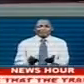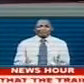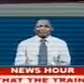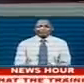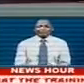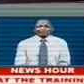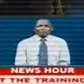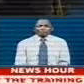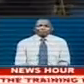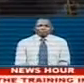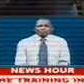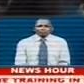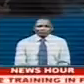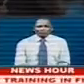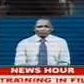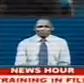NAGRAT.